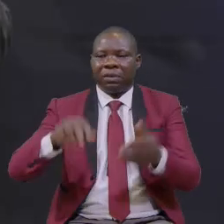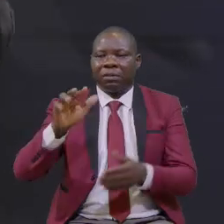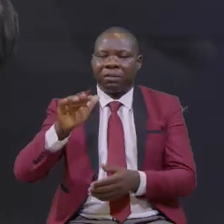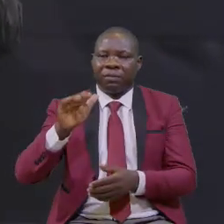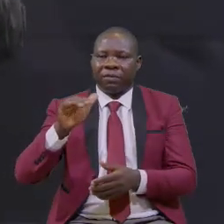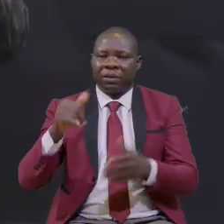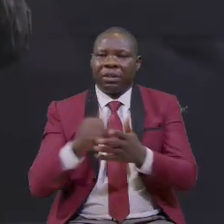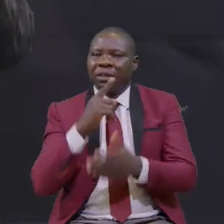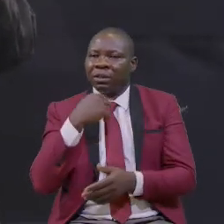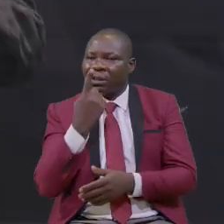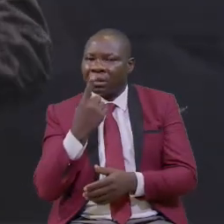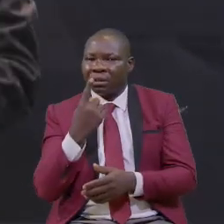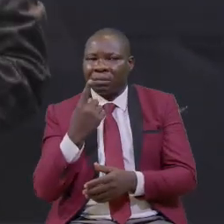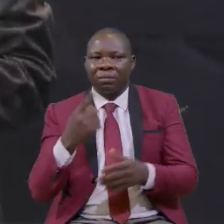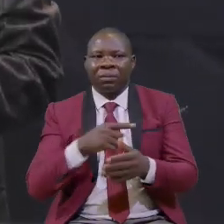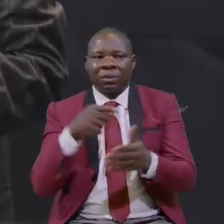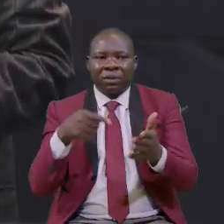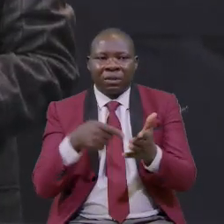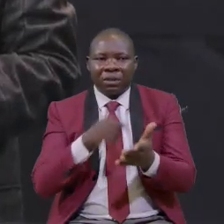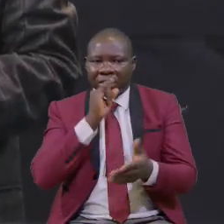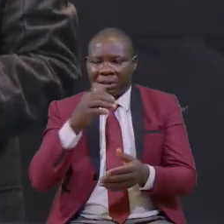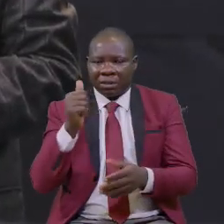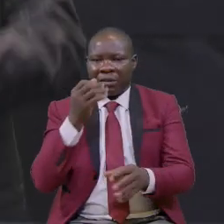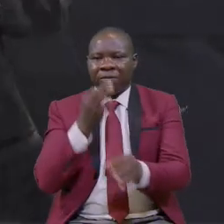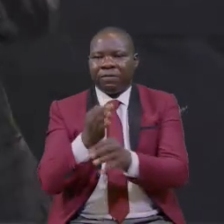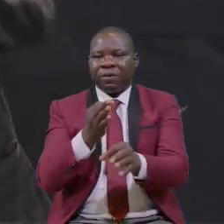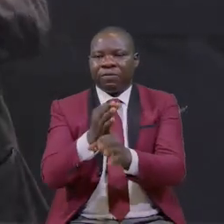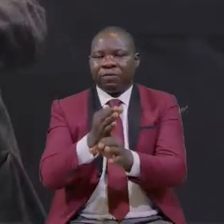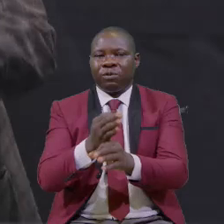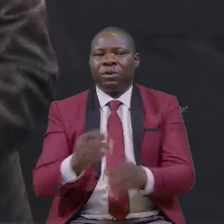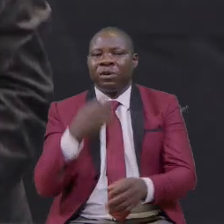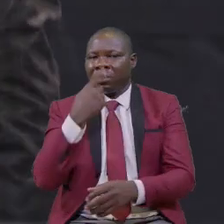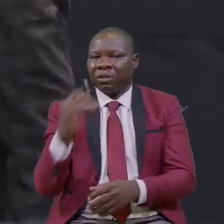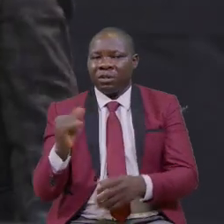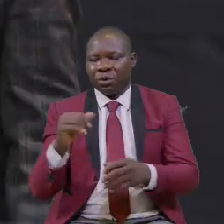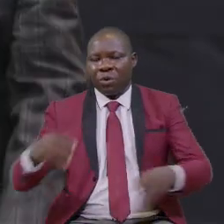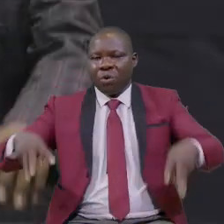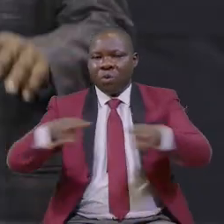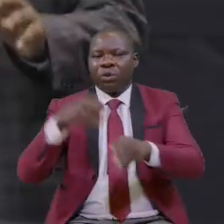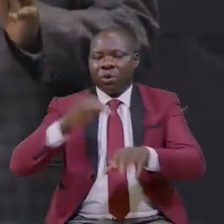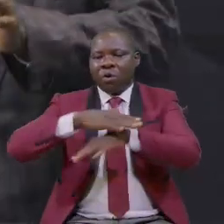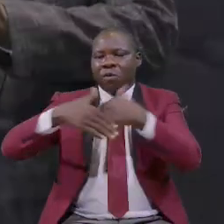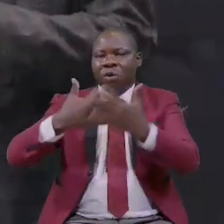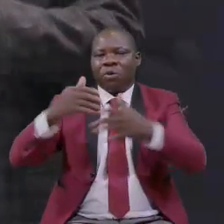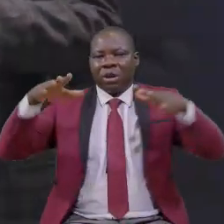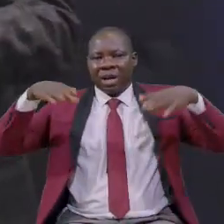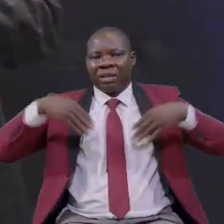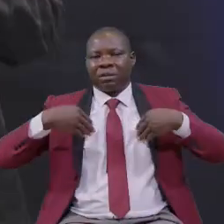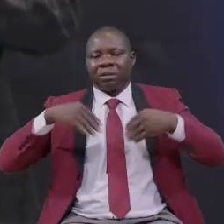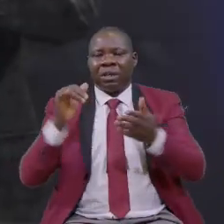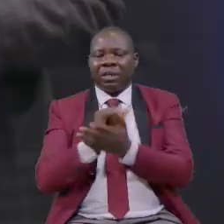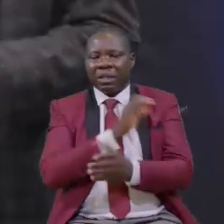says, this is a faithful saying, worthy of all acceptation, that